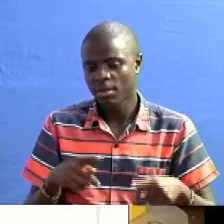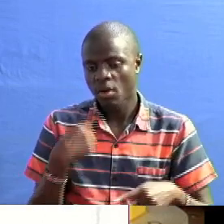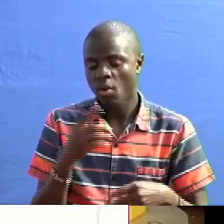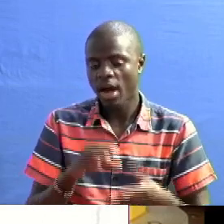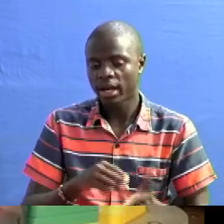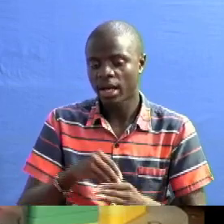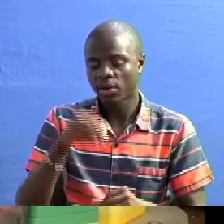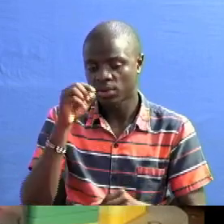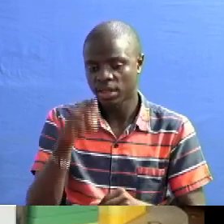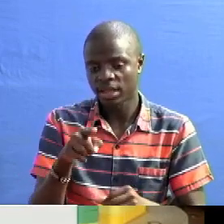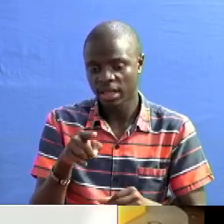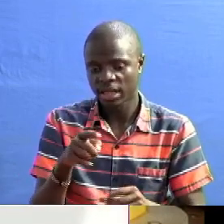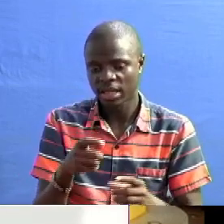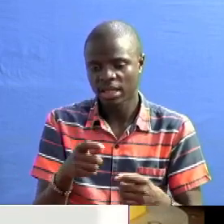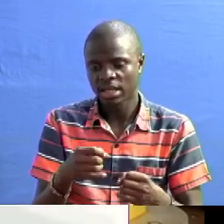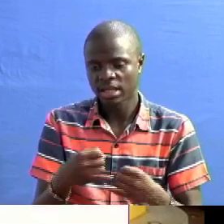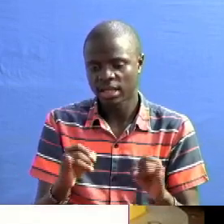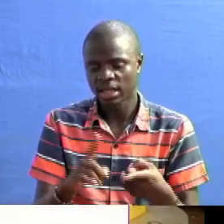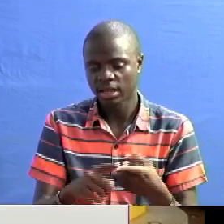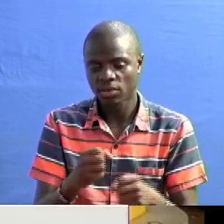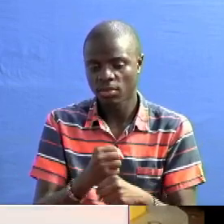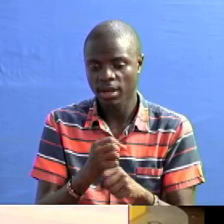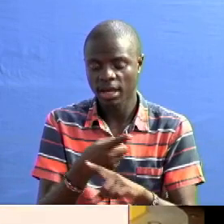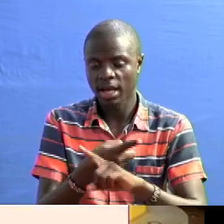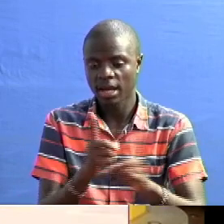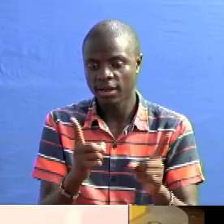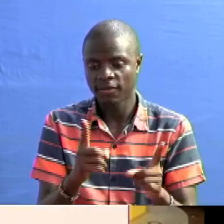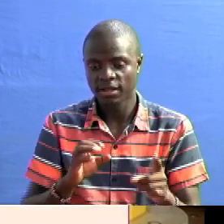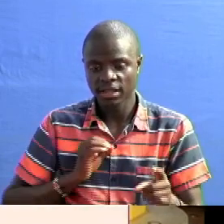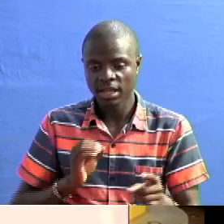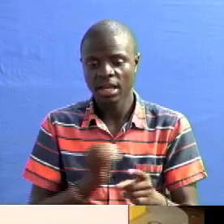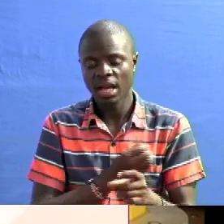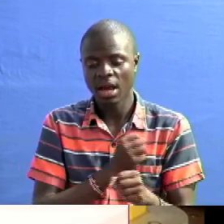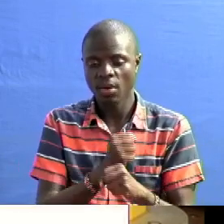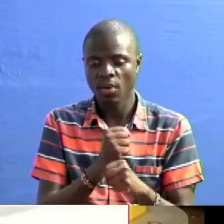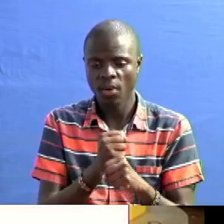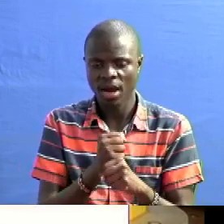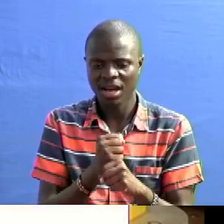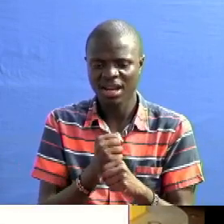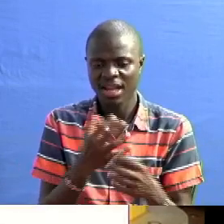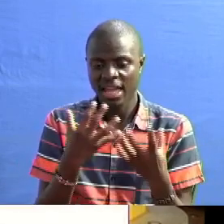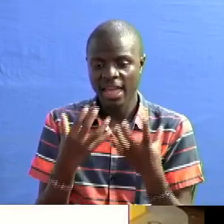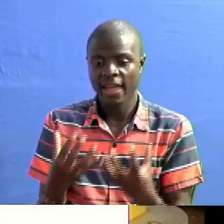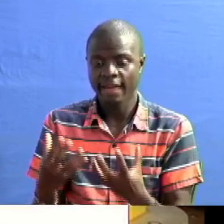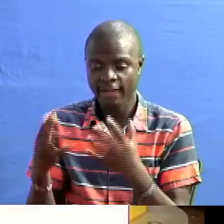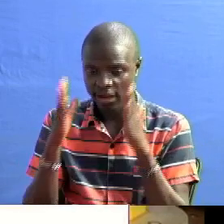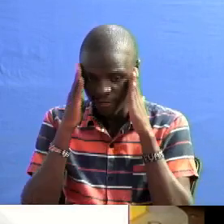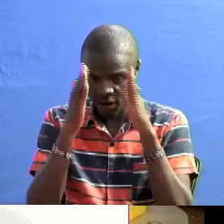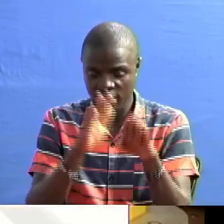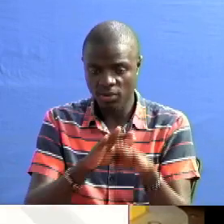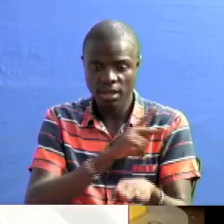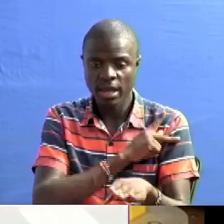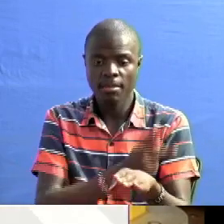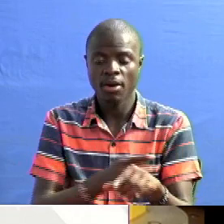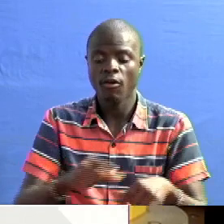here trying to make a difference. Our work heavily relies on the power of giving and also on